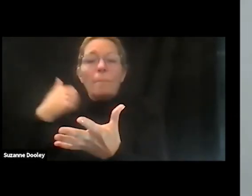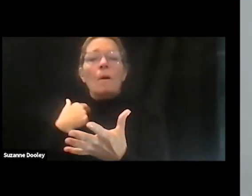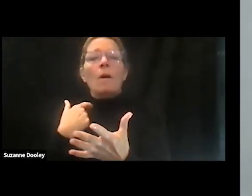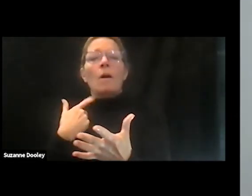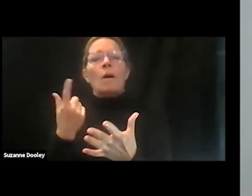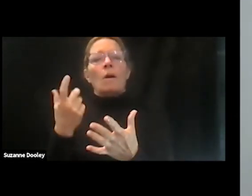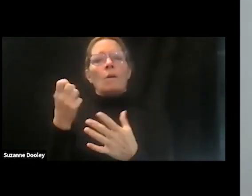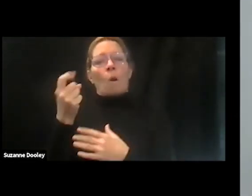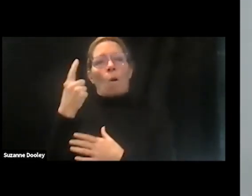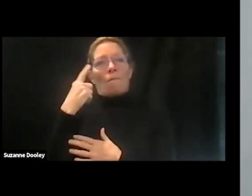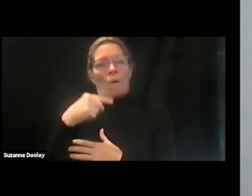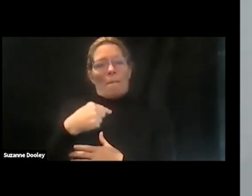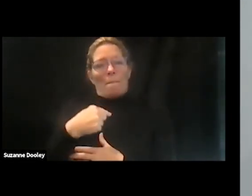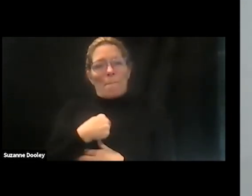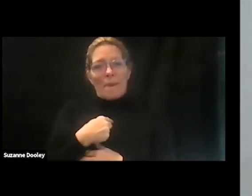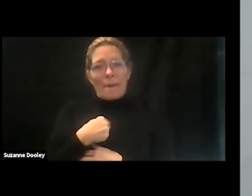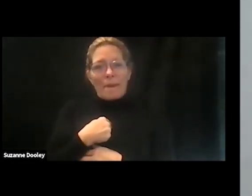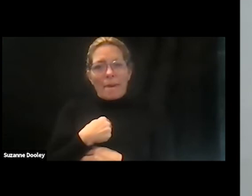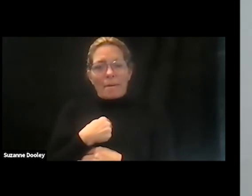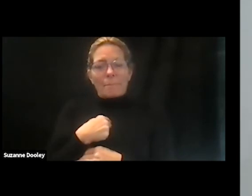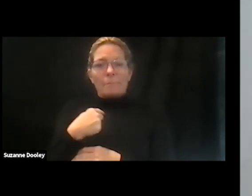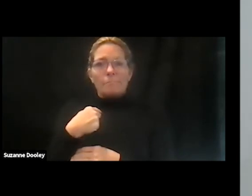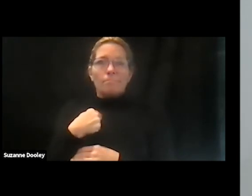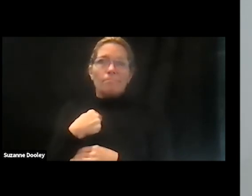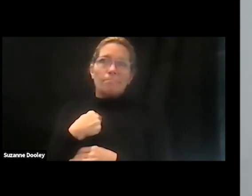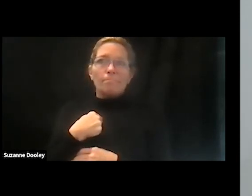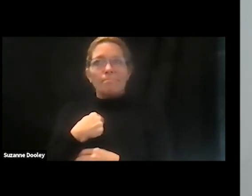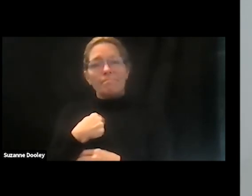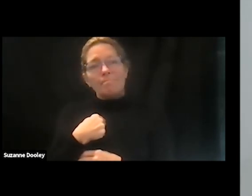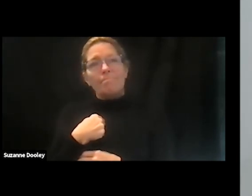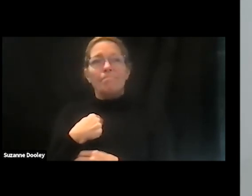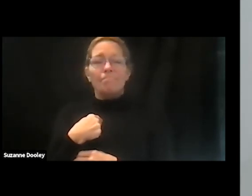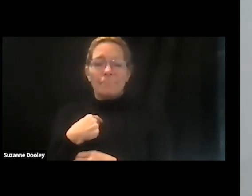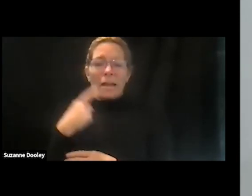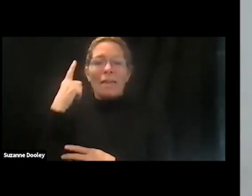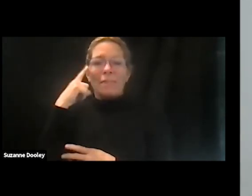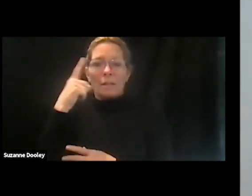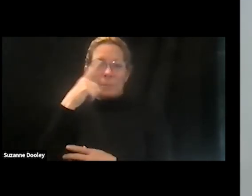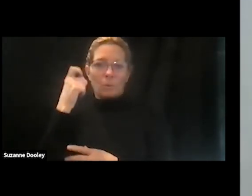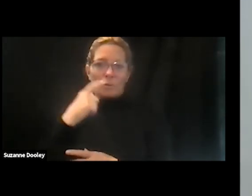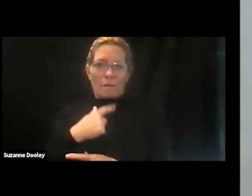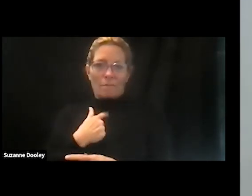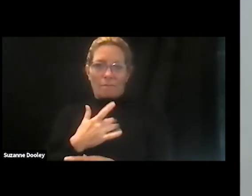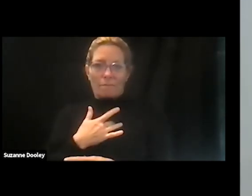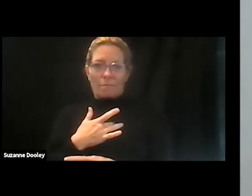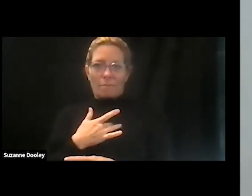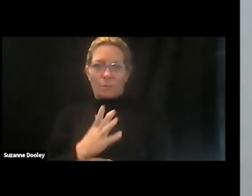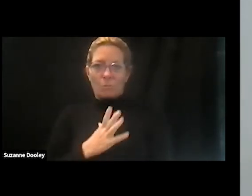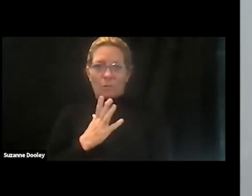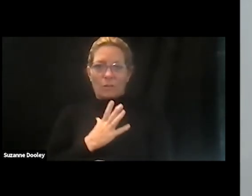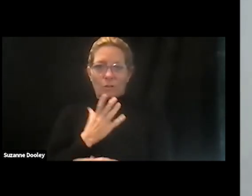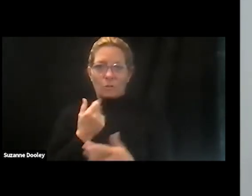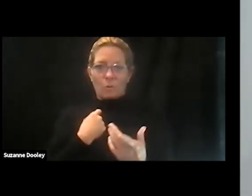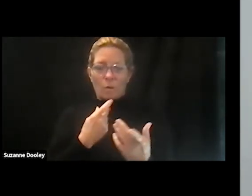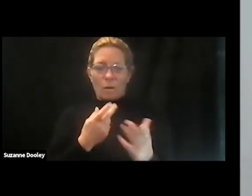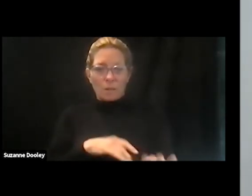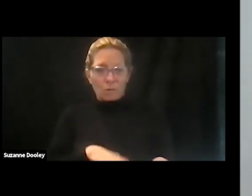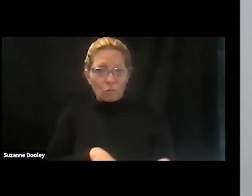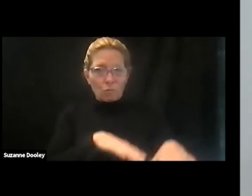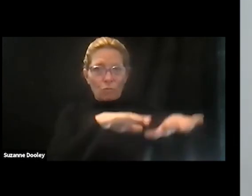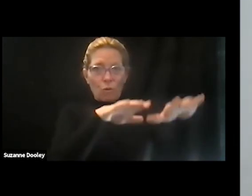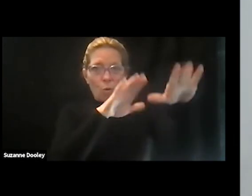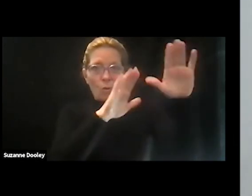So I think for me, I think a lot of it, because I feel so privileged to have been grown and raised